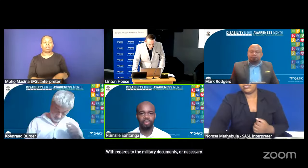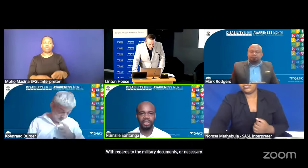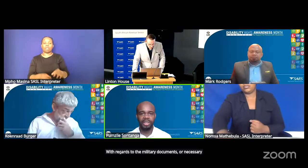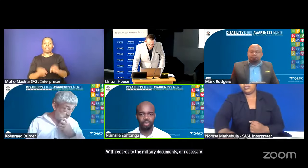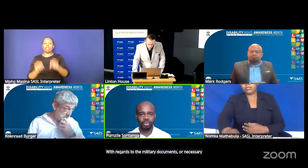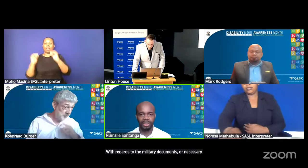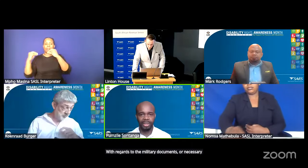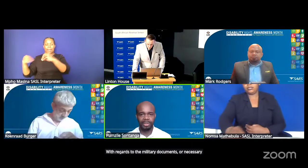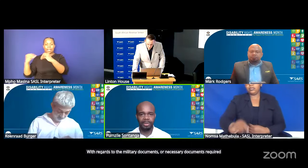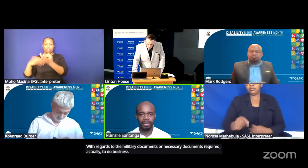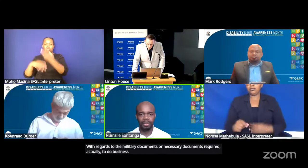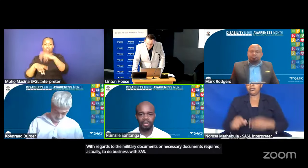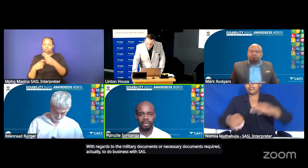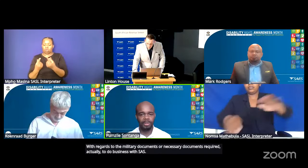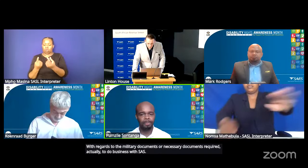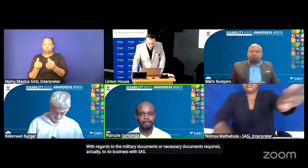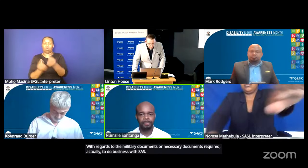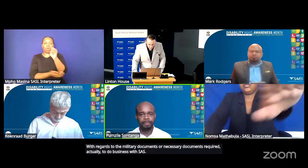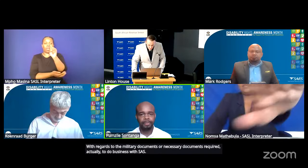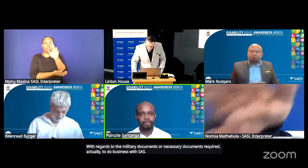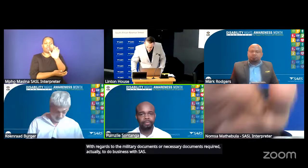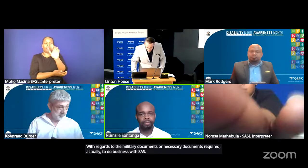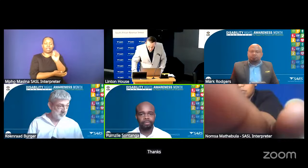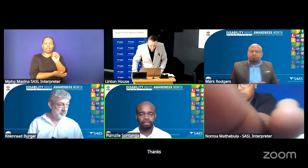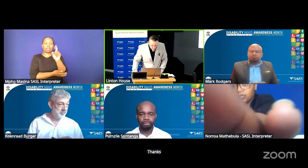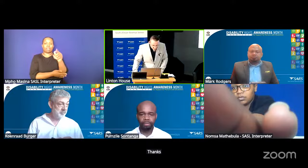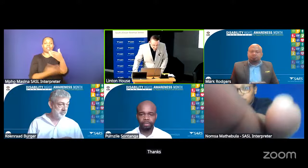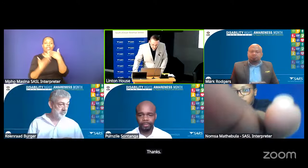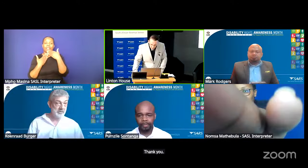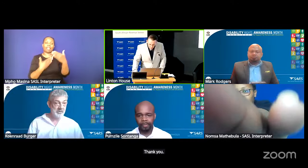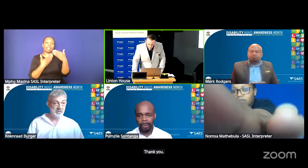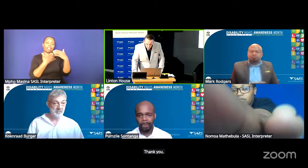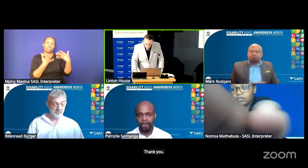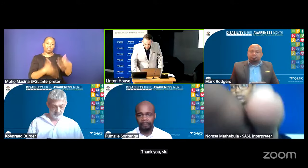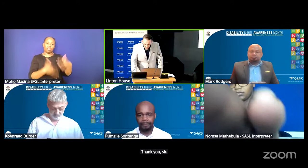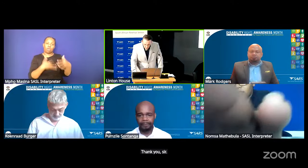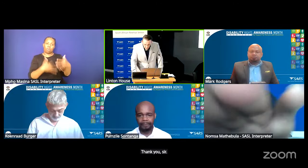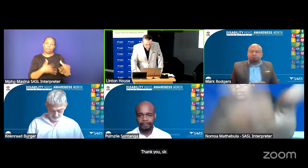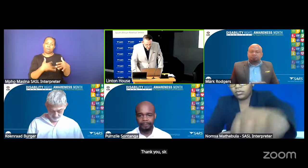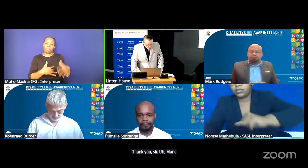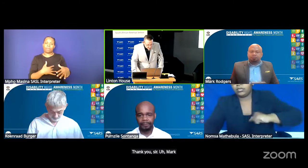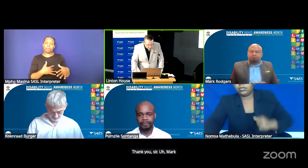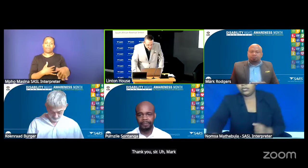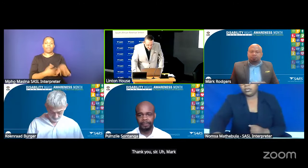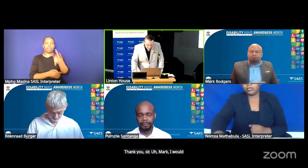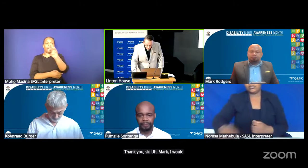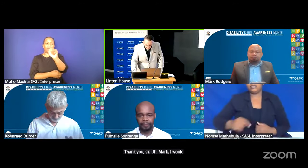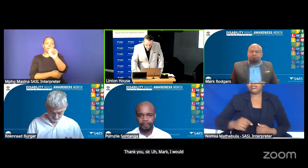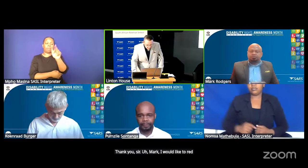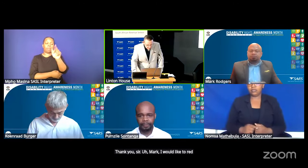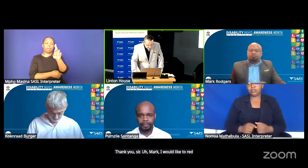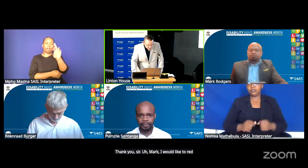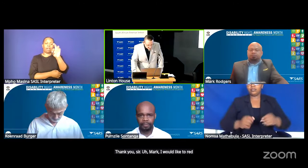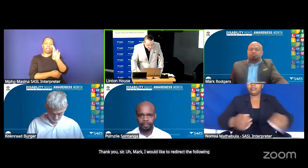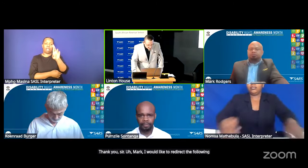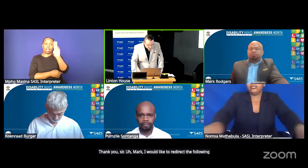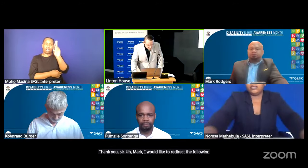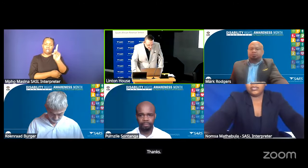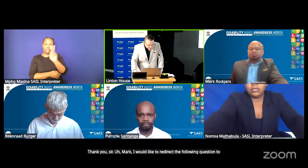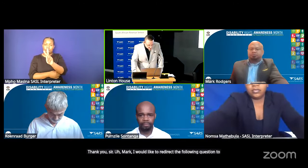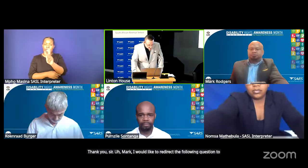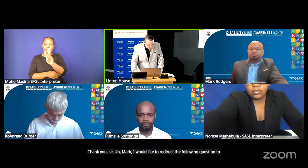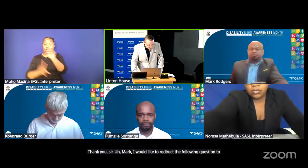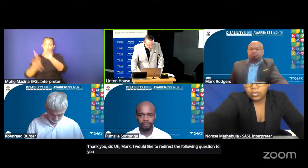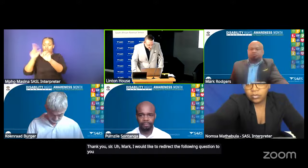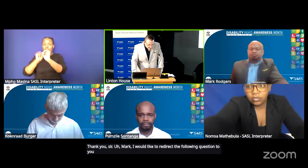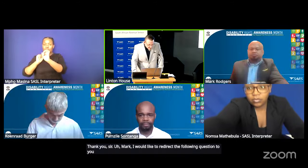do business with SARS. Thanks. Thank you, sir. Mark, I would like to redirect the following question to you